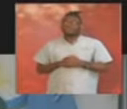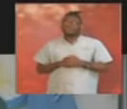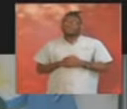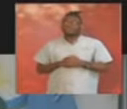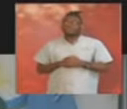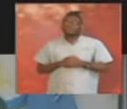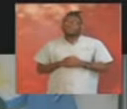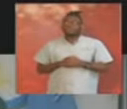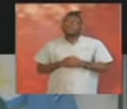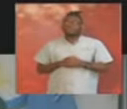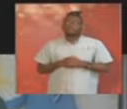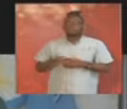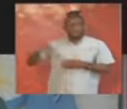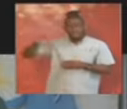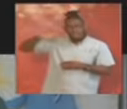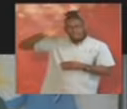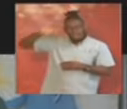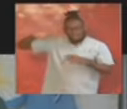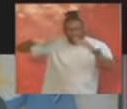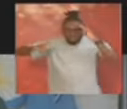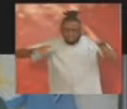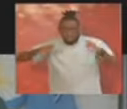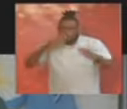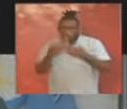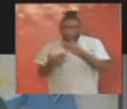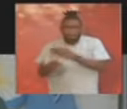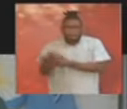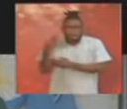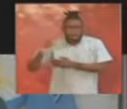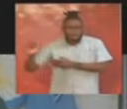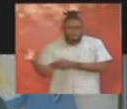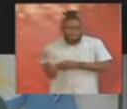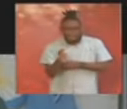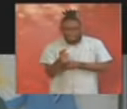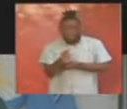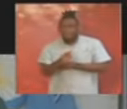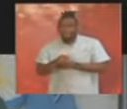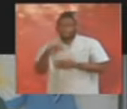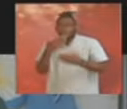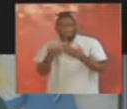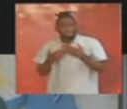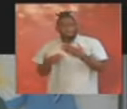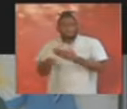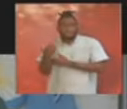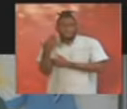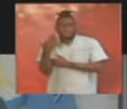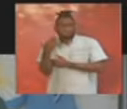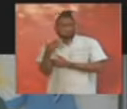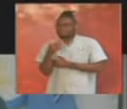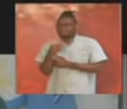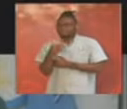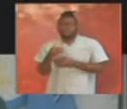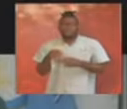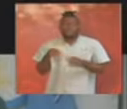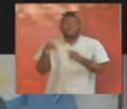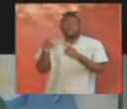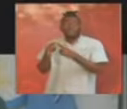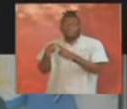Hi, good morning everyone. Thank you, Ms. Alcantara. Good morning to yourself. Good morning to my colleagues,